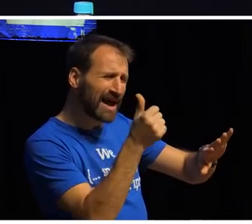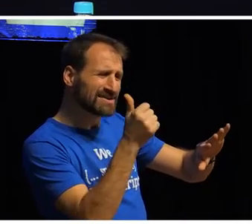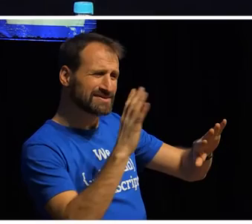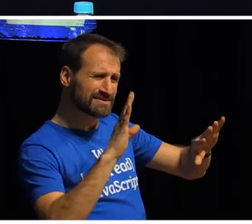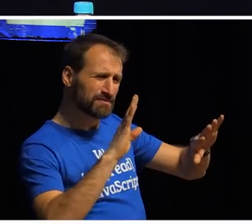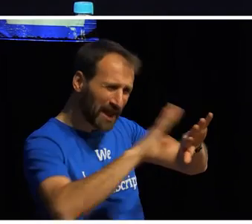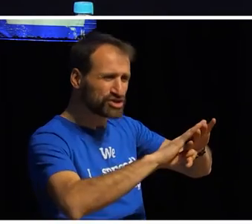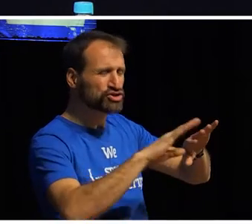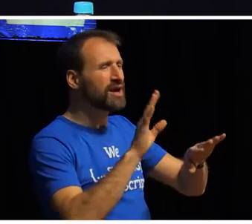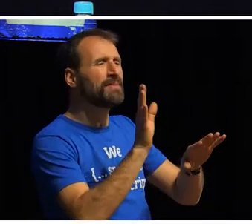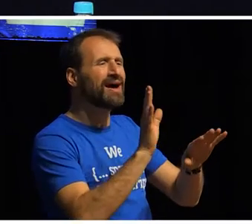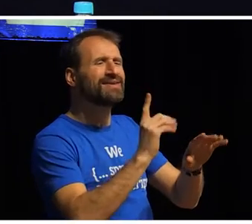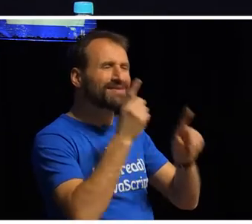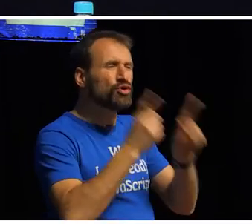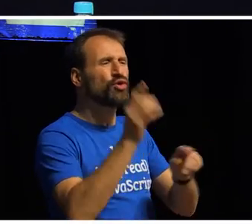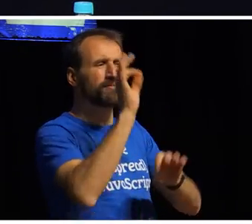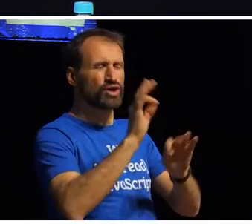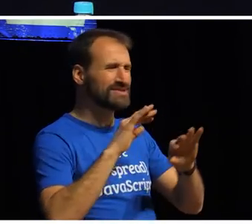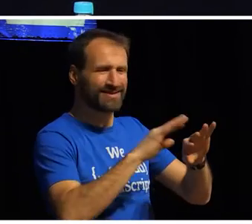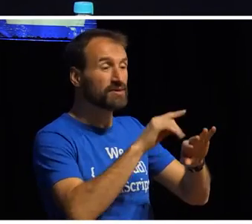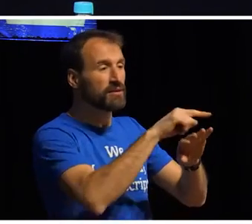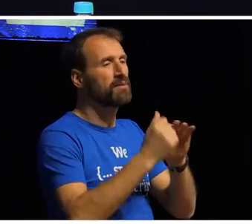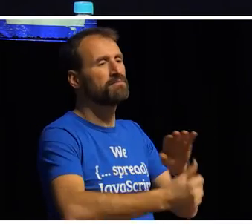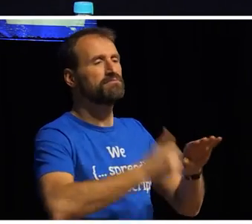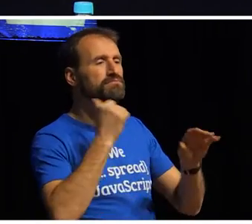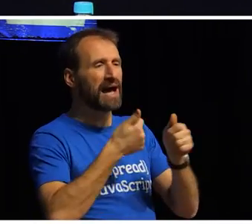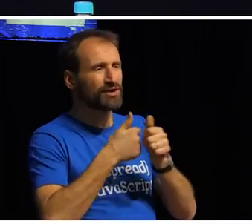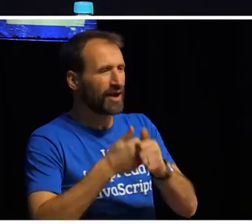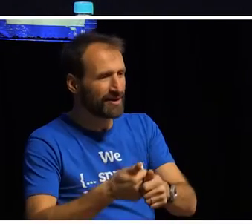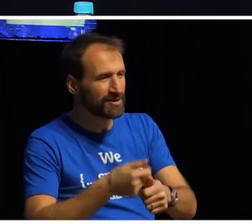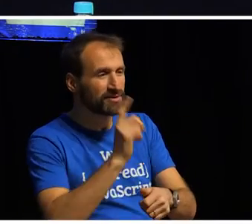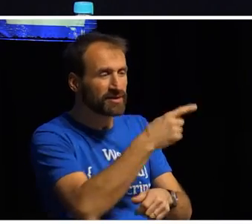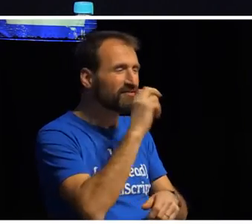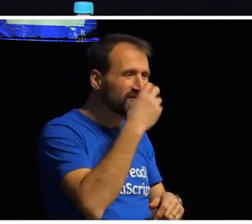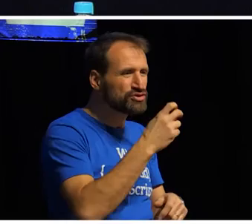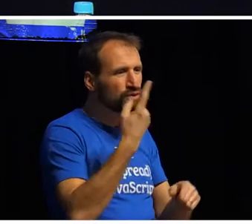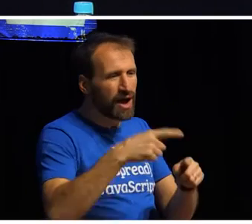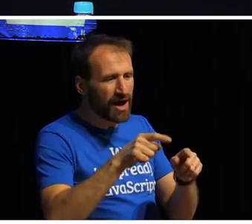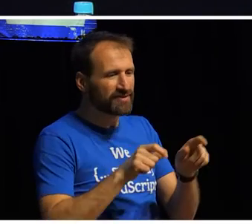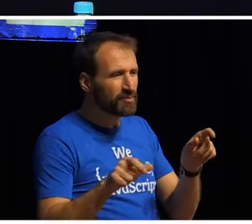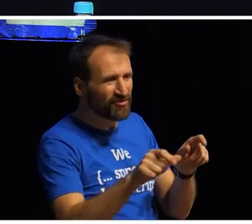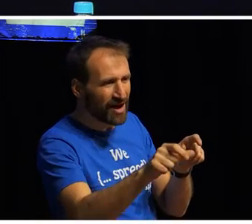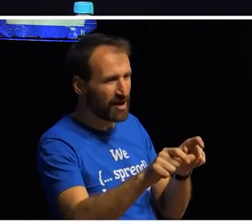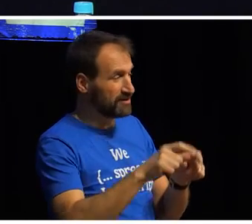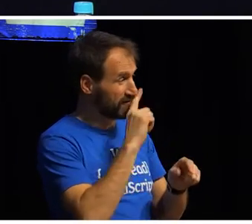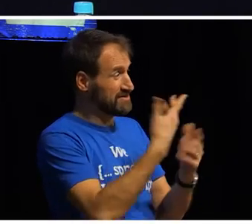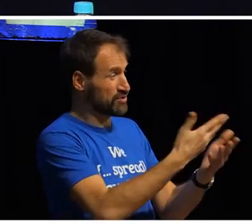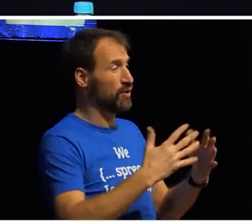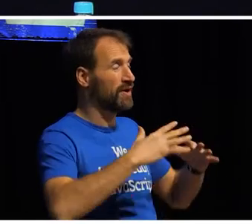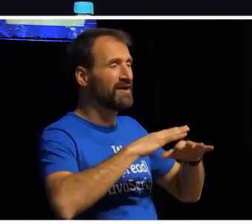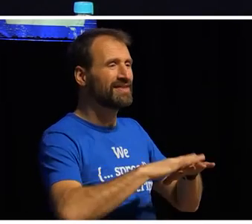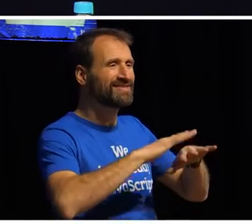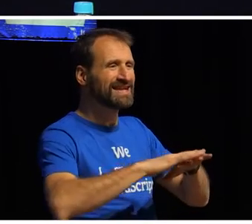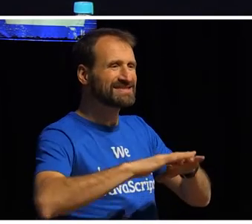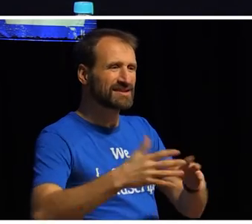there but not quite they will backtrack and they will try to figure out another path and by having nested groups like this so first